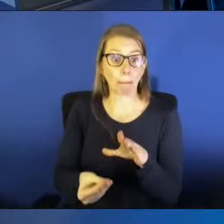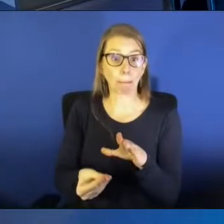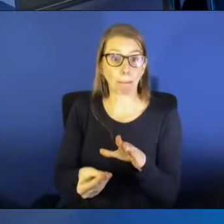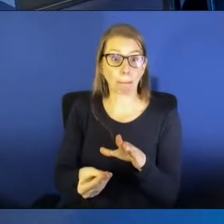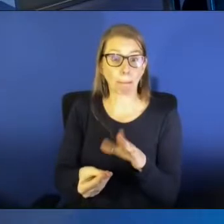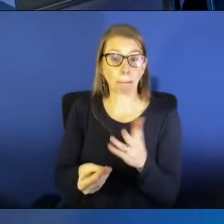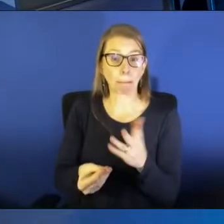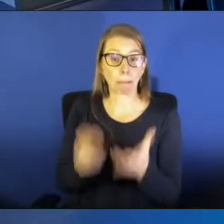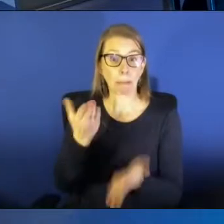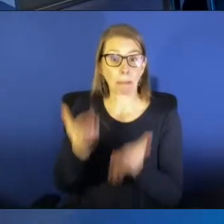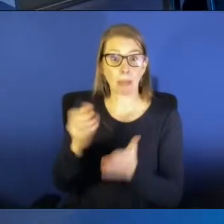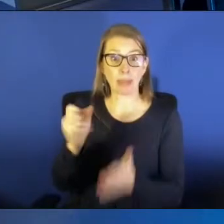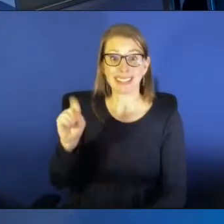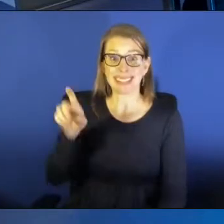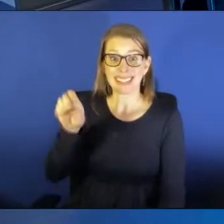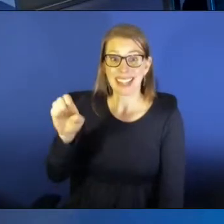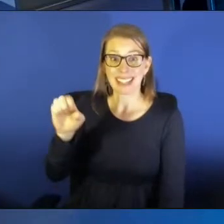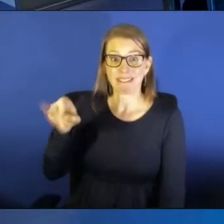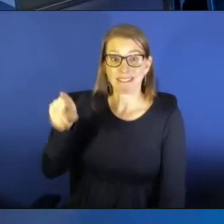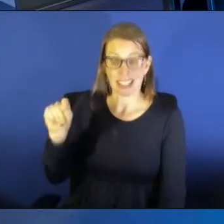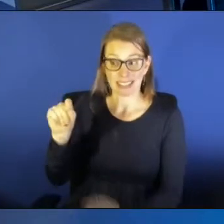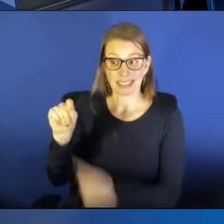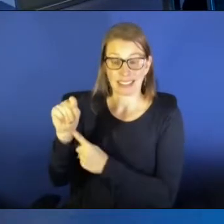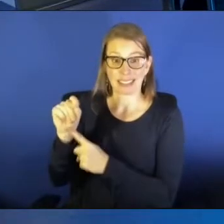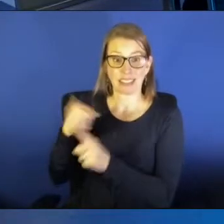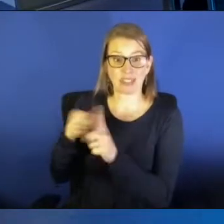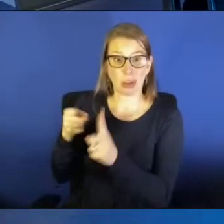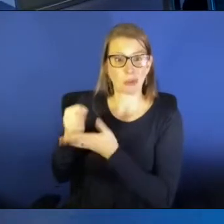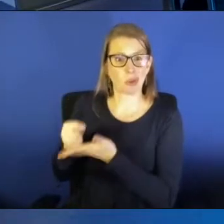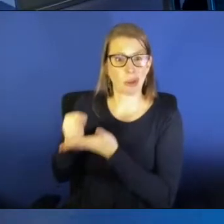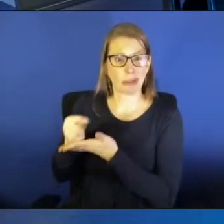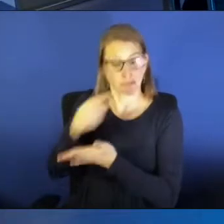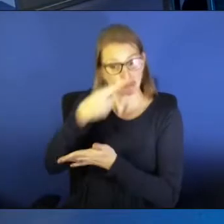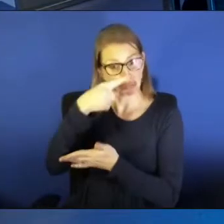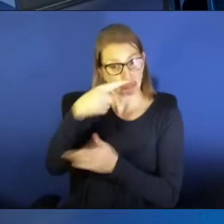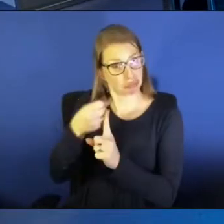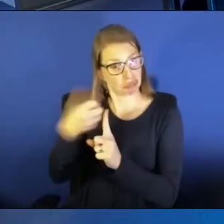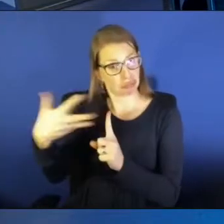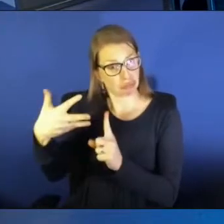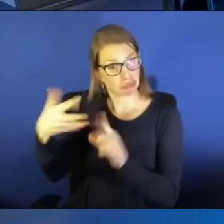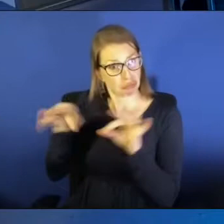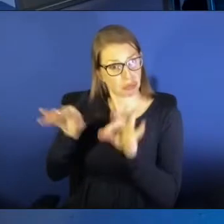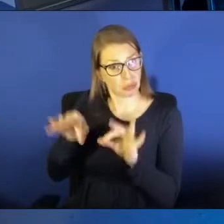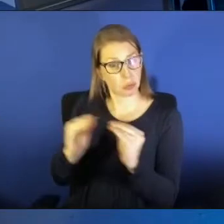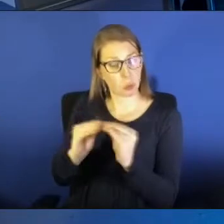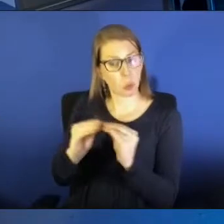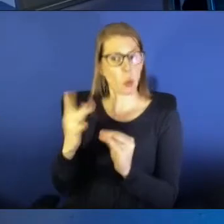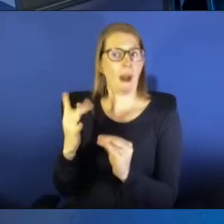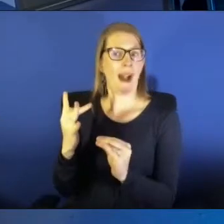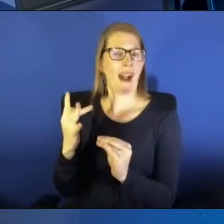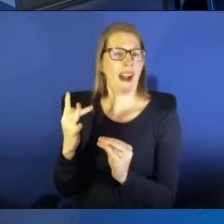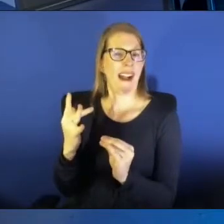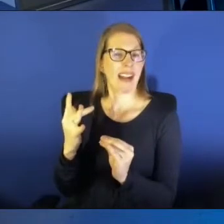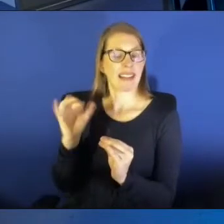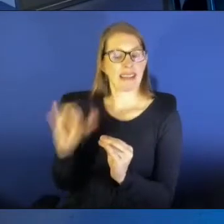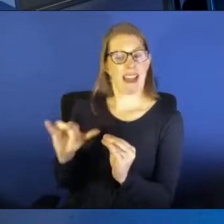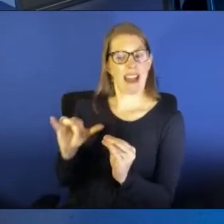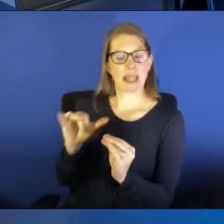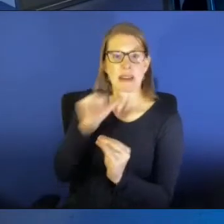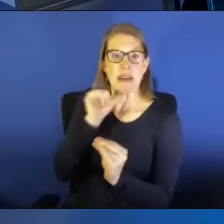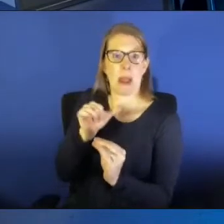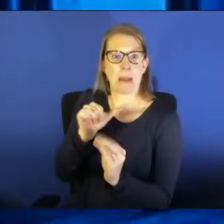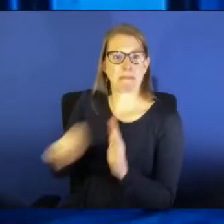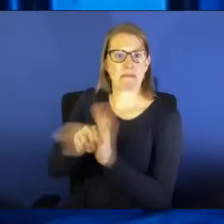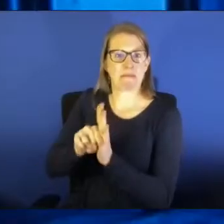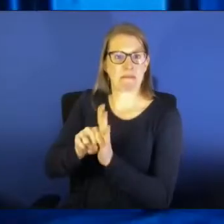effect of some of these treatments. Could you talk a little bit about that and why that may not necessarily be a bad thing? Yeah,